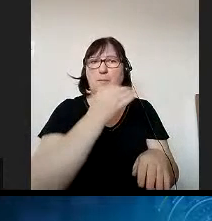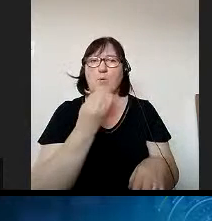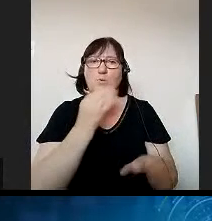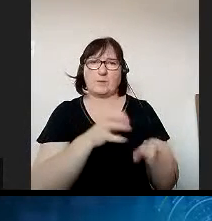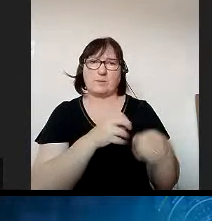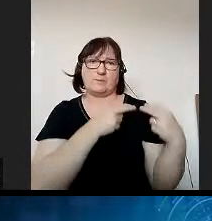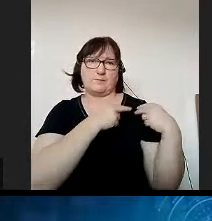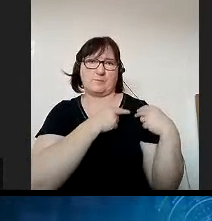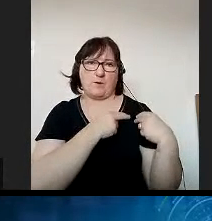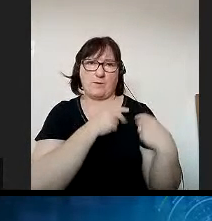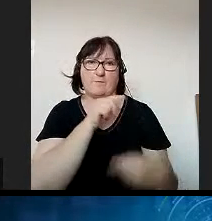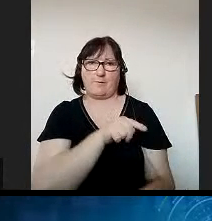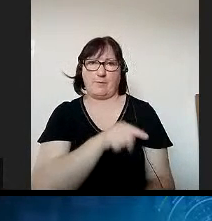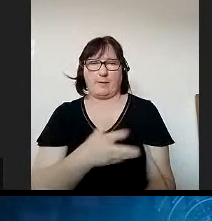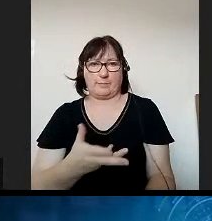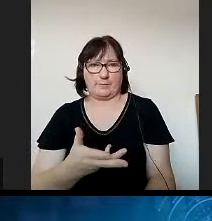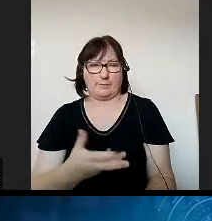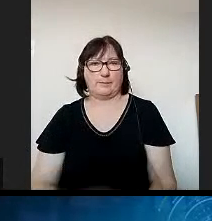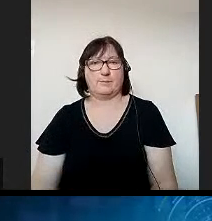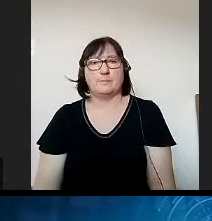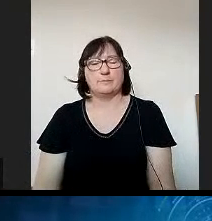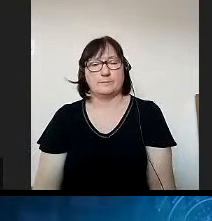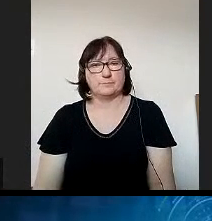Okay, thank you, Patricia, and thank you for the question.